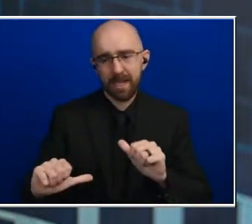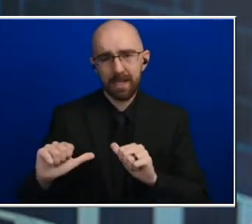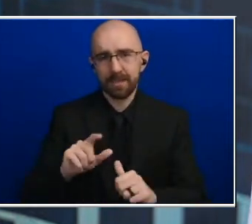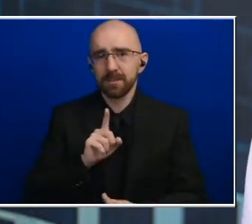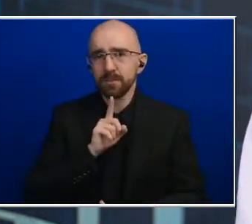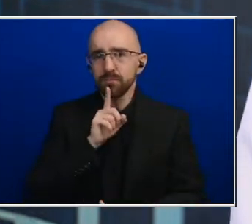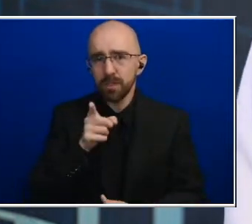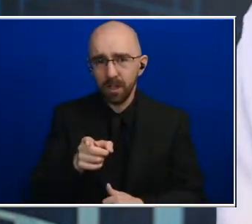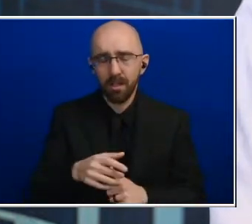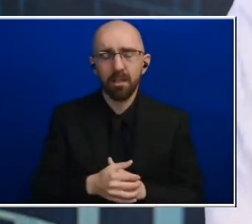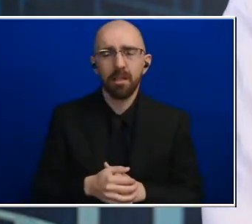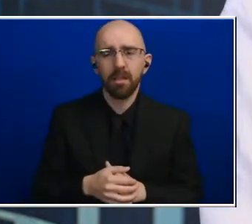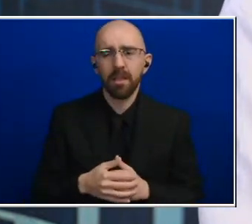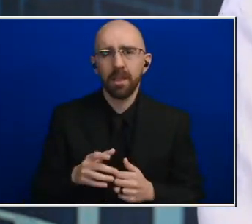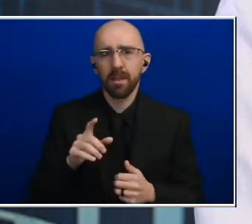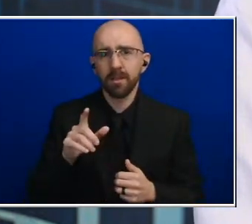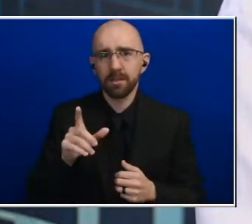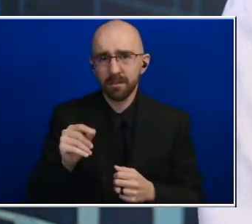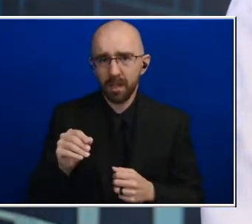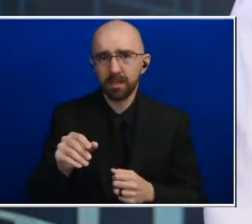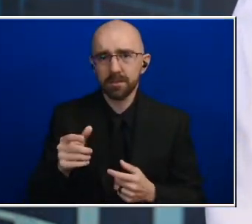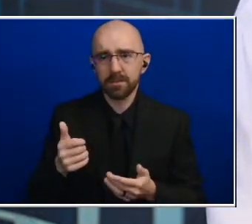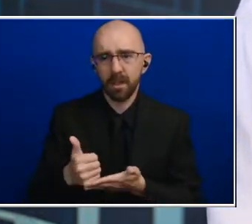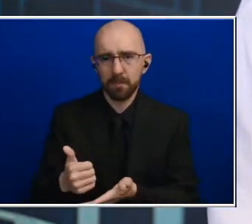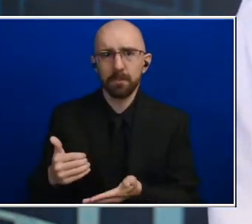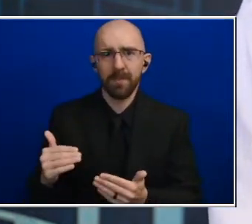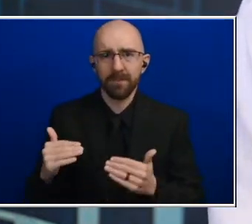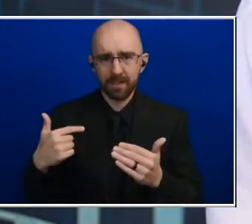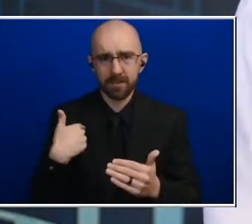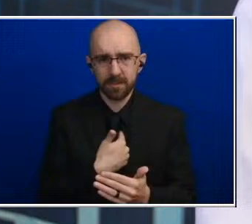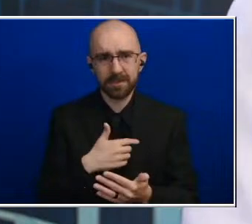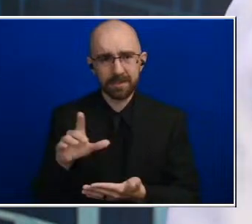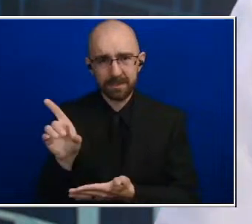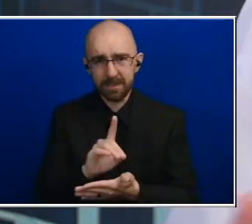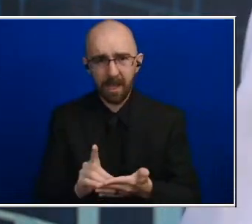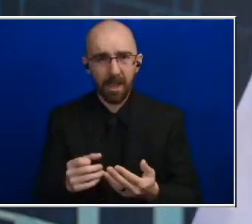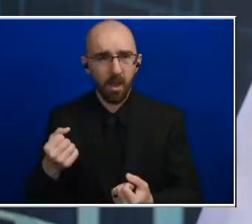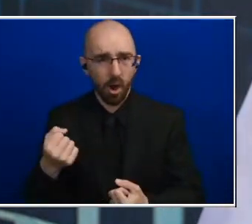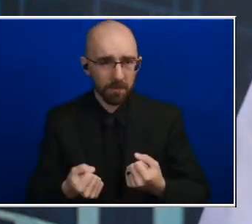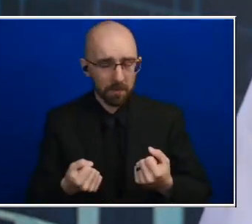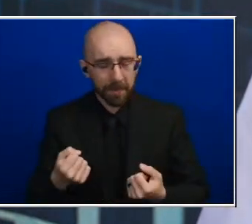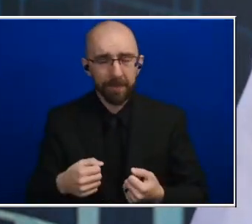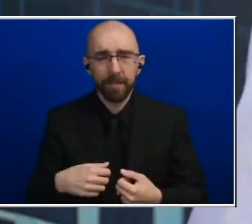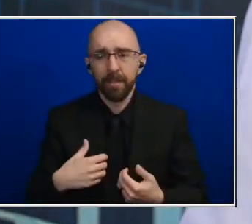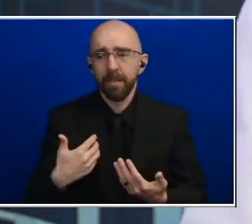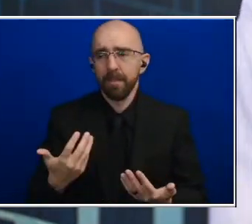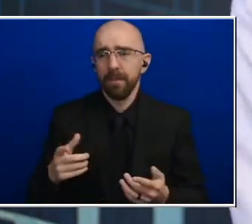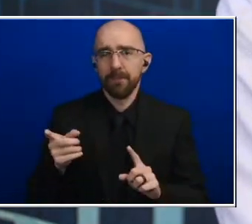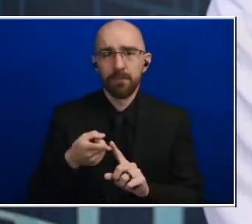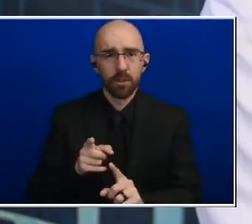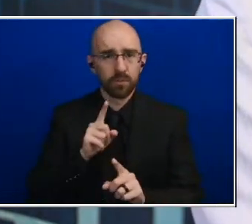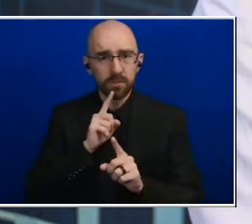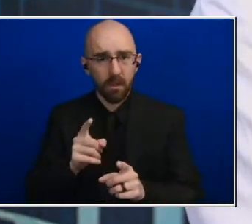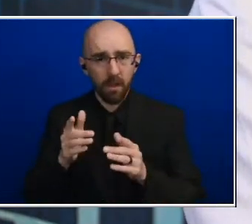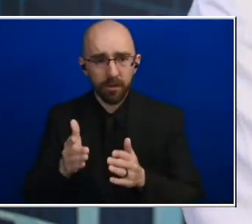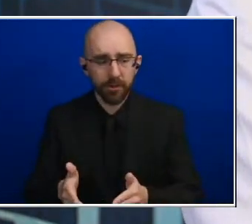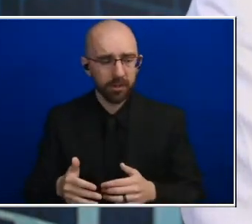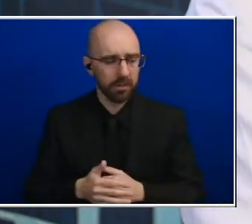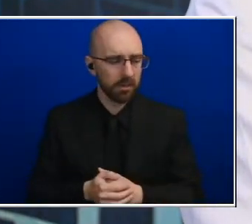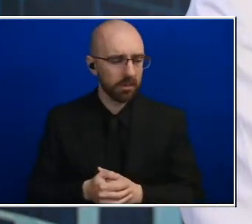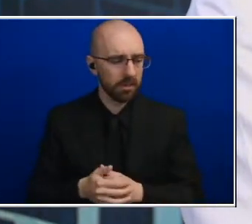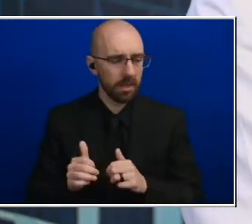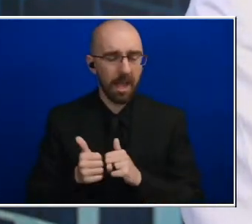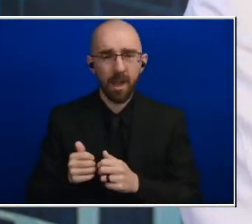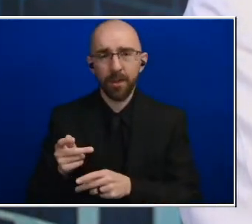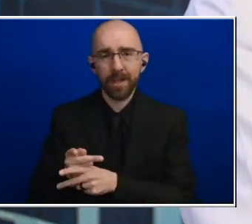help advance us, whether it's in the design of automobiles, first responders, how a care team takes care of patients